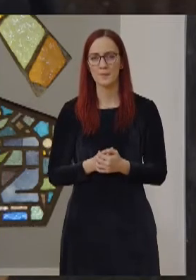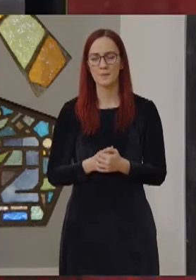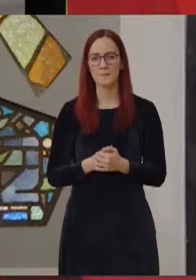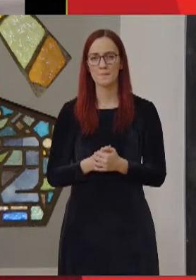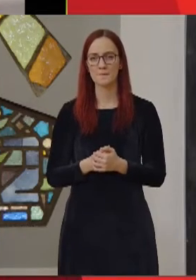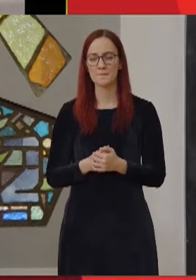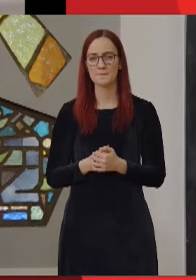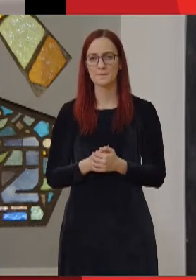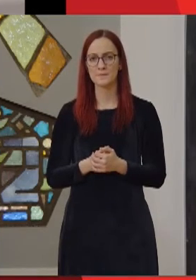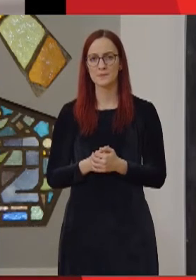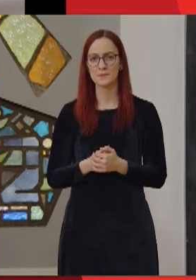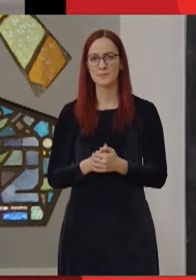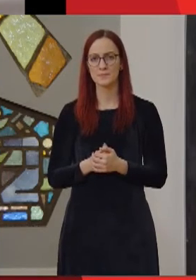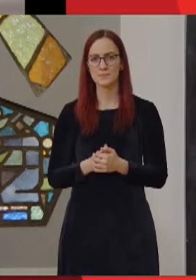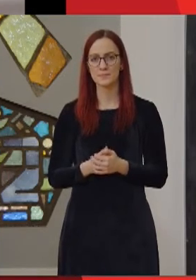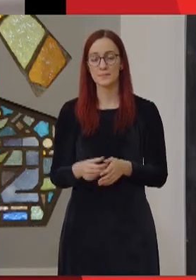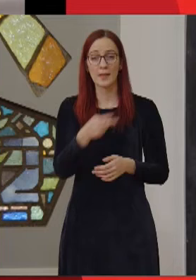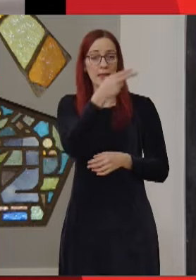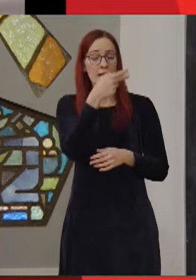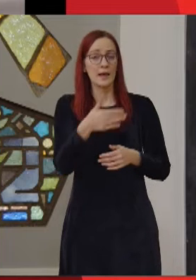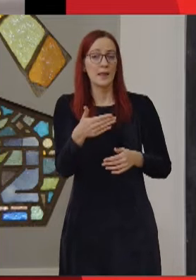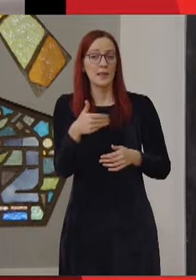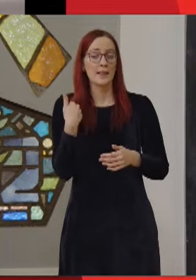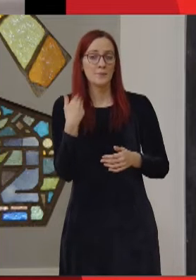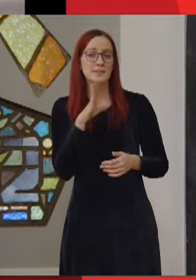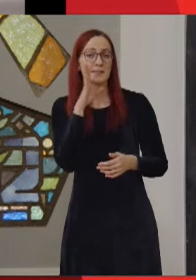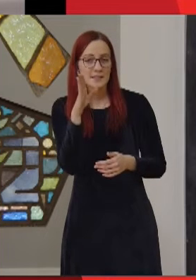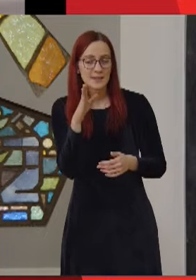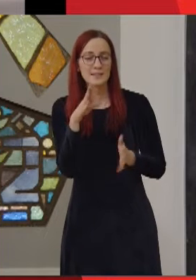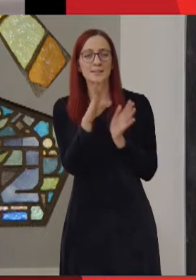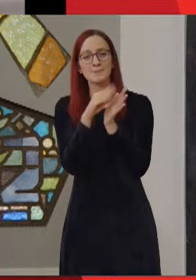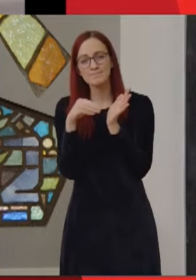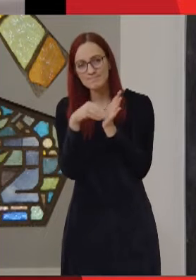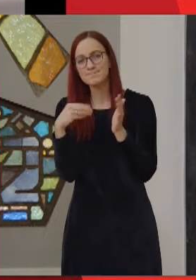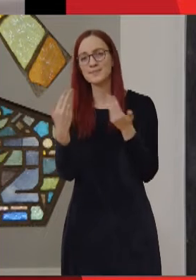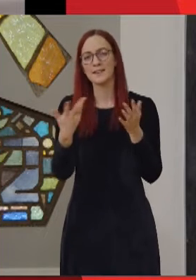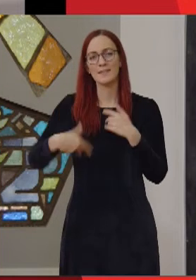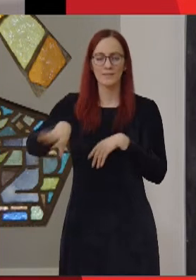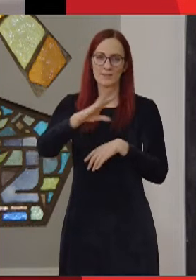Istanbul Convention. What does it say about that? Good morning once again.